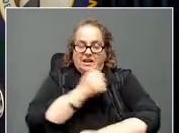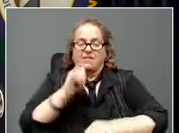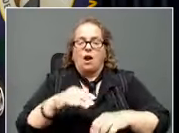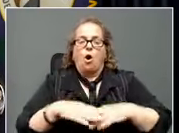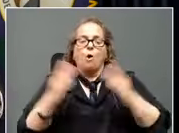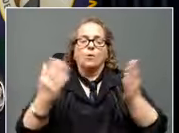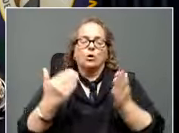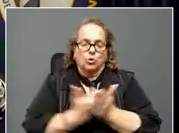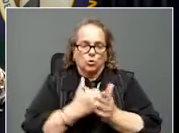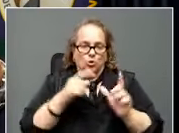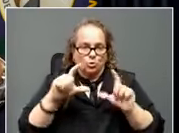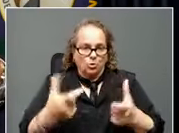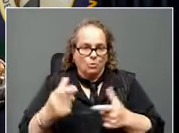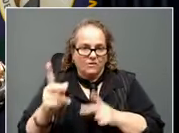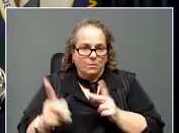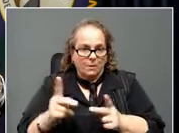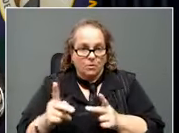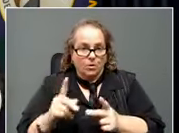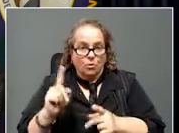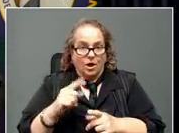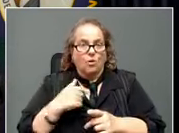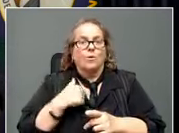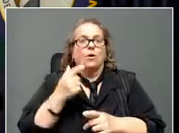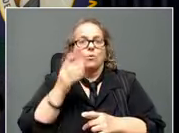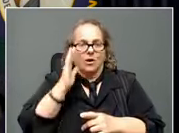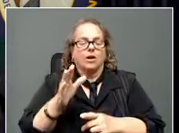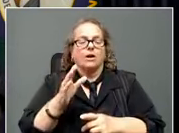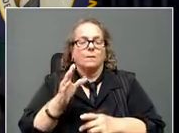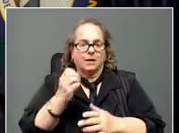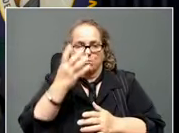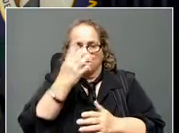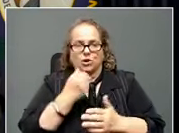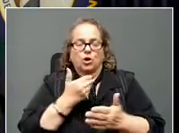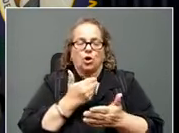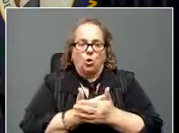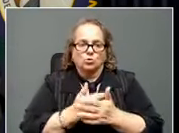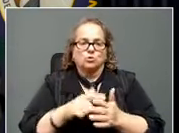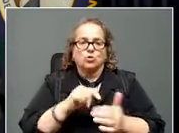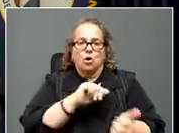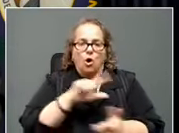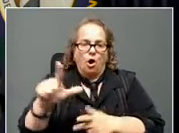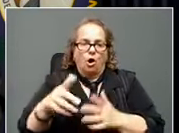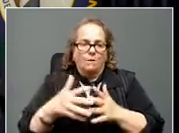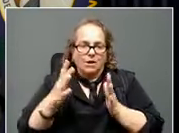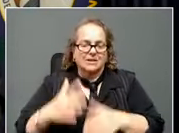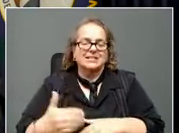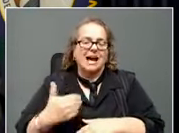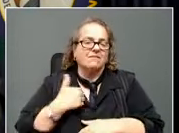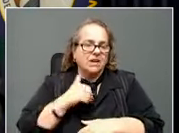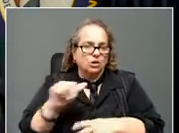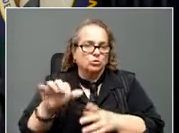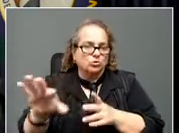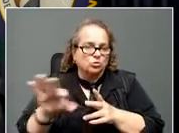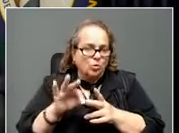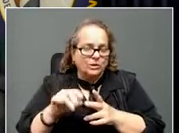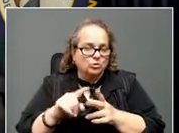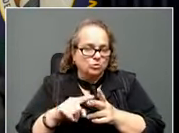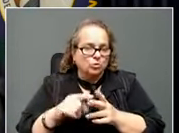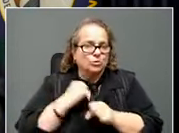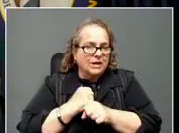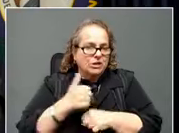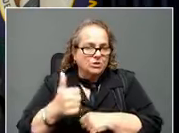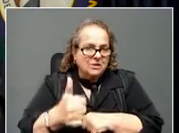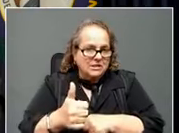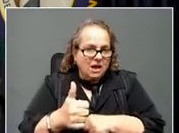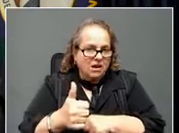group where we are pretty close to most all Americans at least having the choice to protect themselves and those around